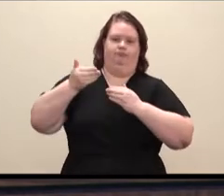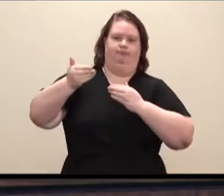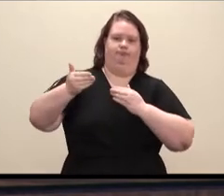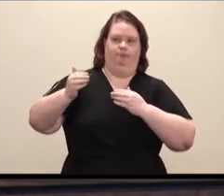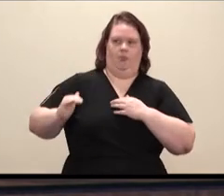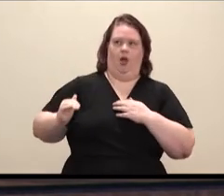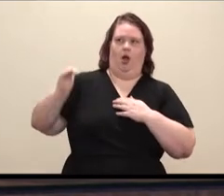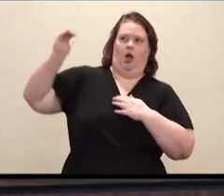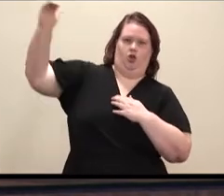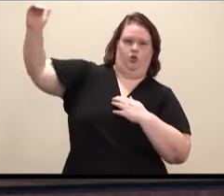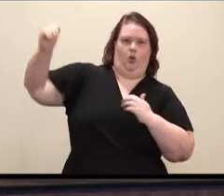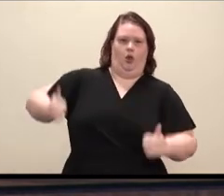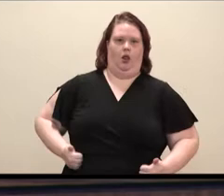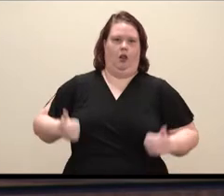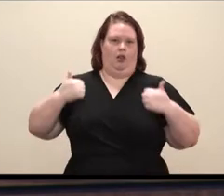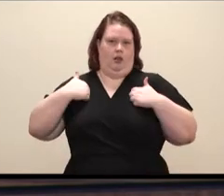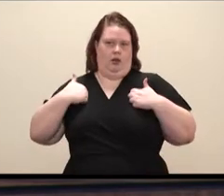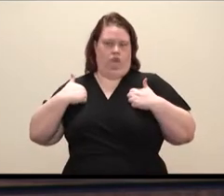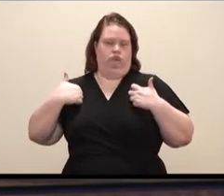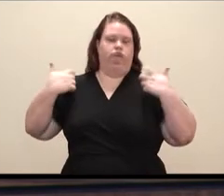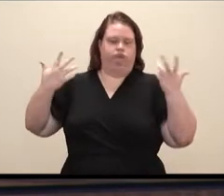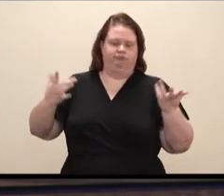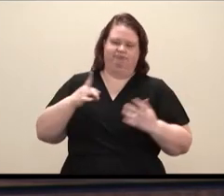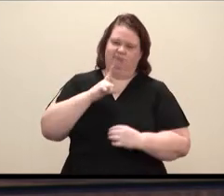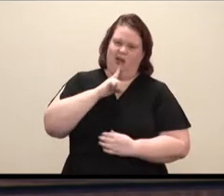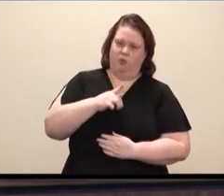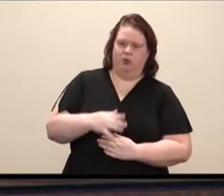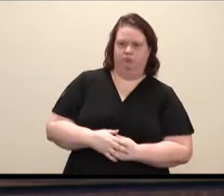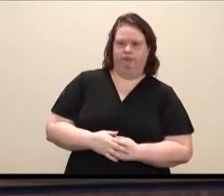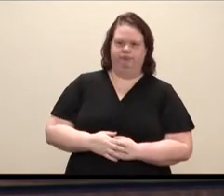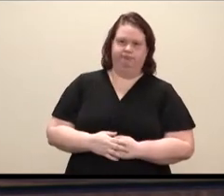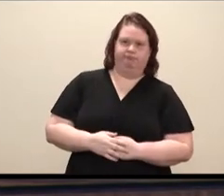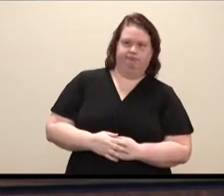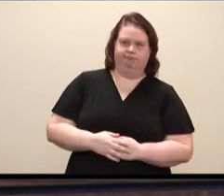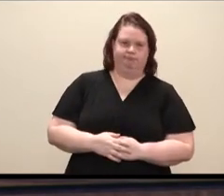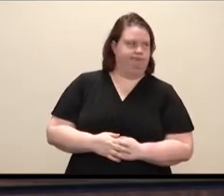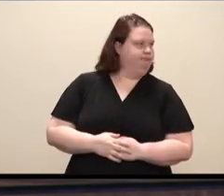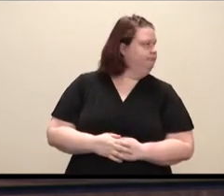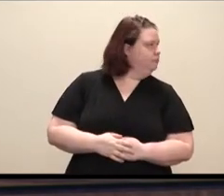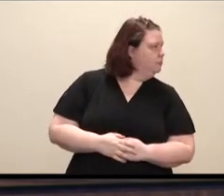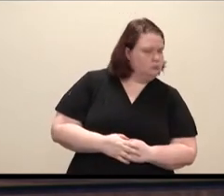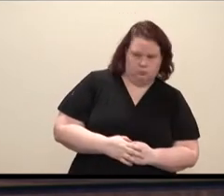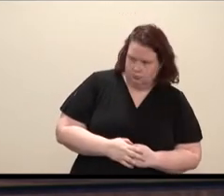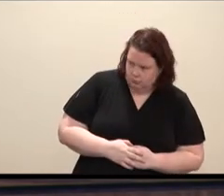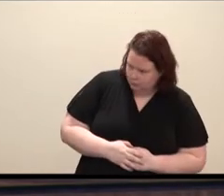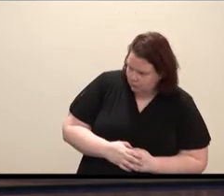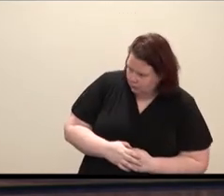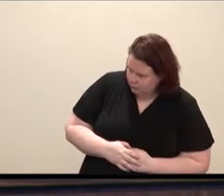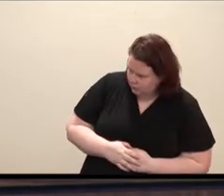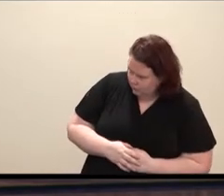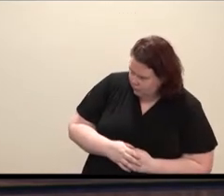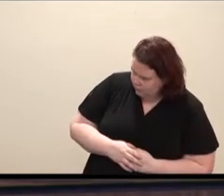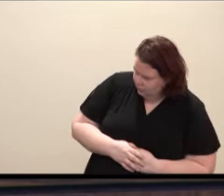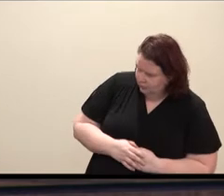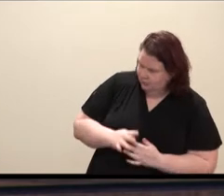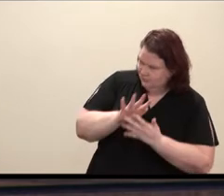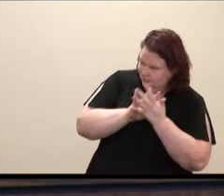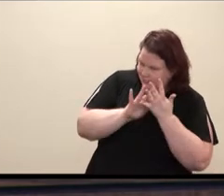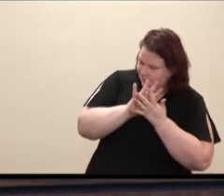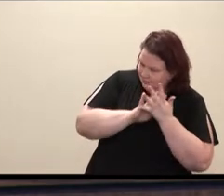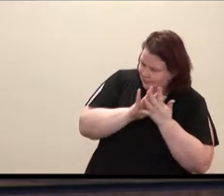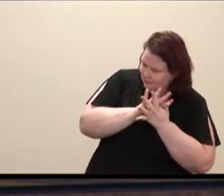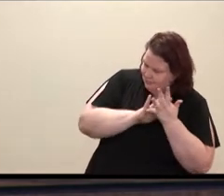And so I really think the long-term planning, long-range planning, I think it's been